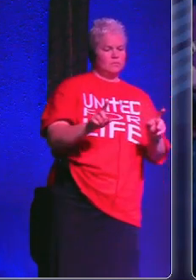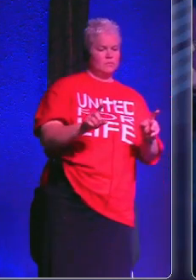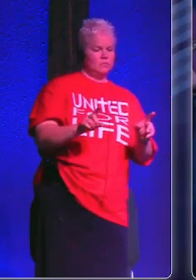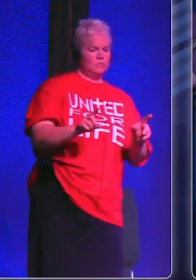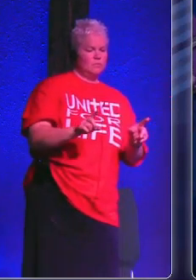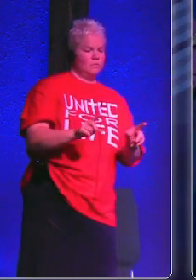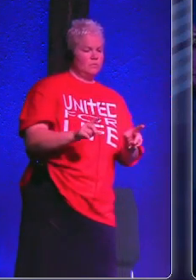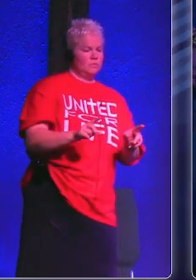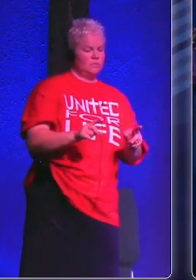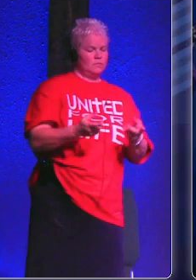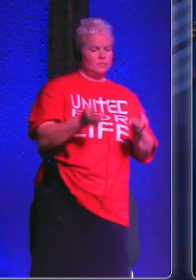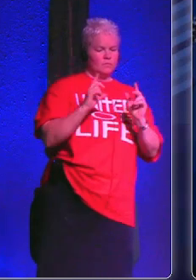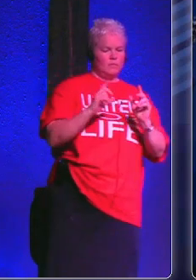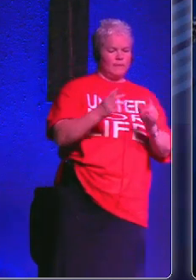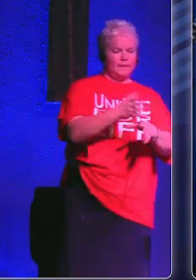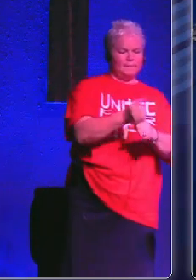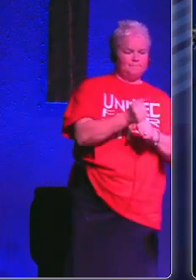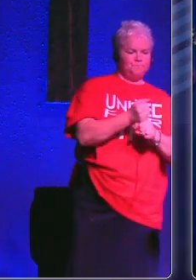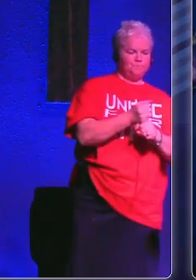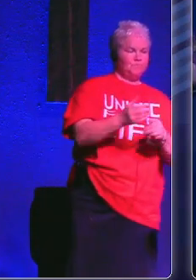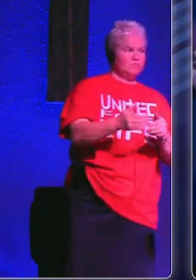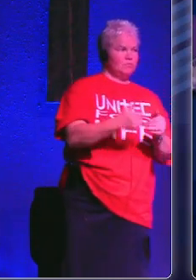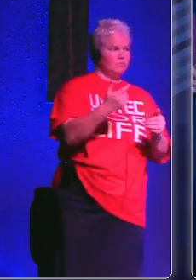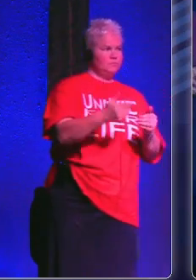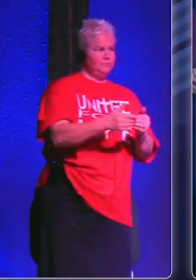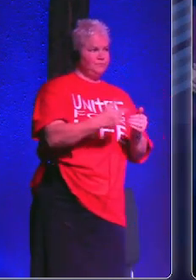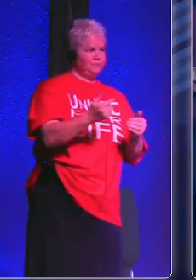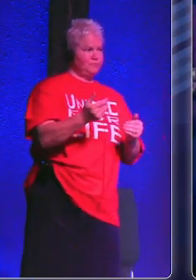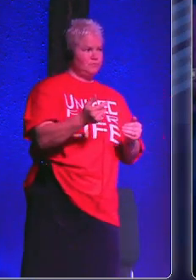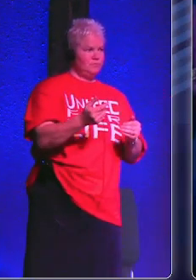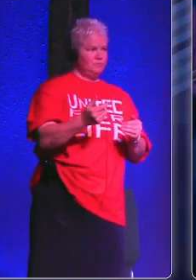differently. Let's get this life of ease,